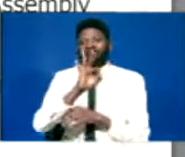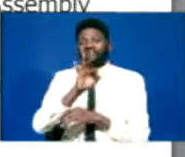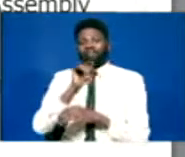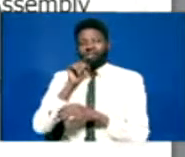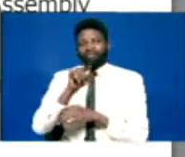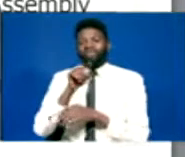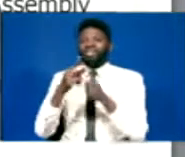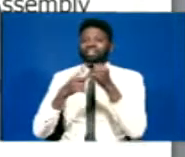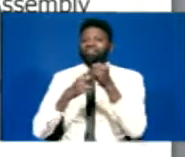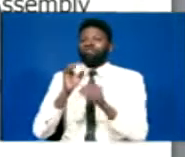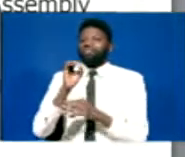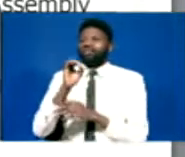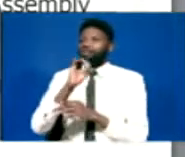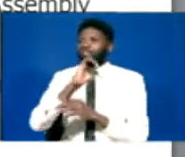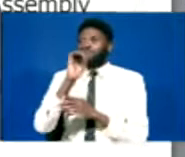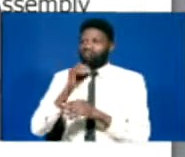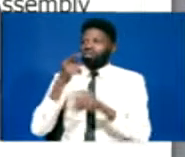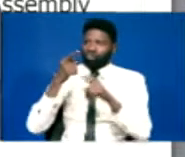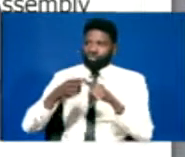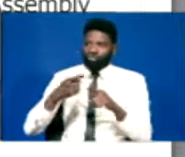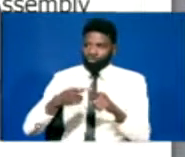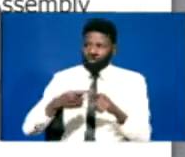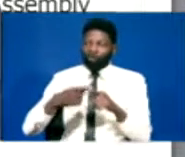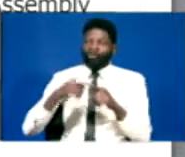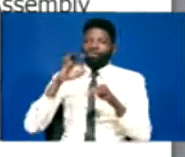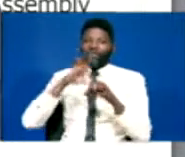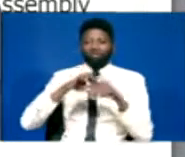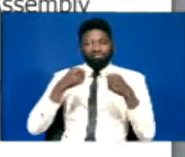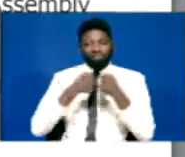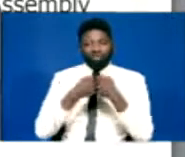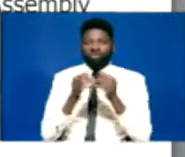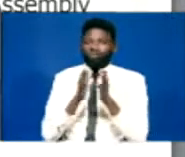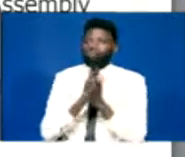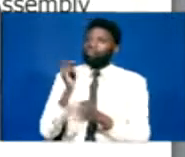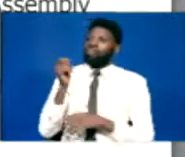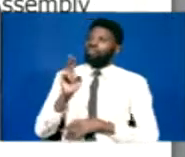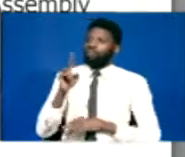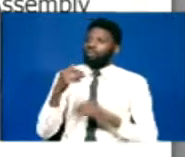43.70% of the total vote against President Uhuru Kenyatta, who had